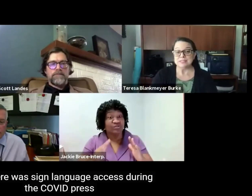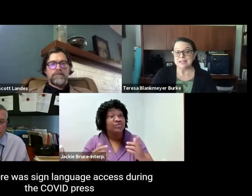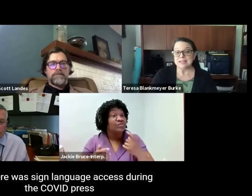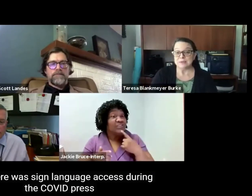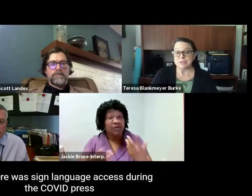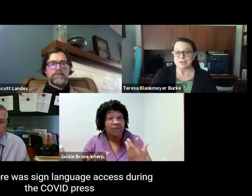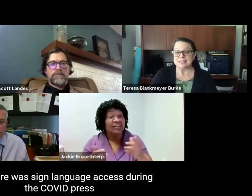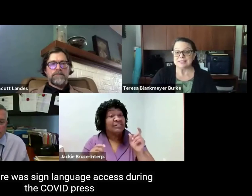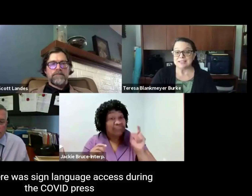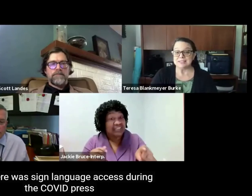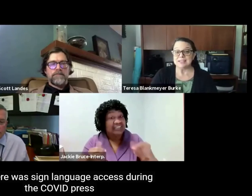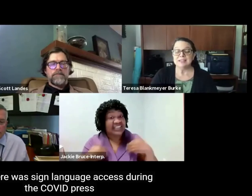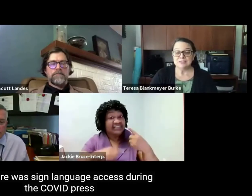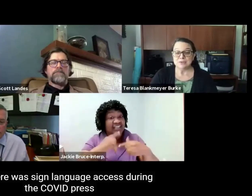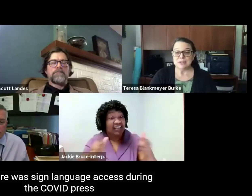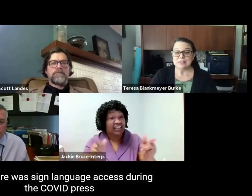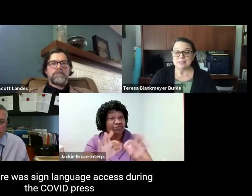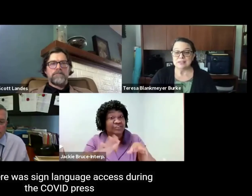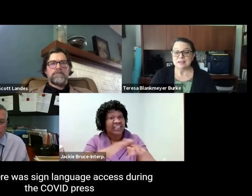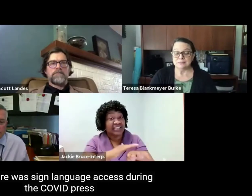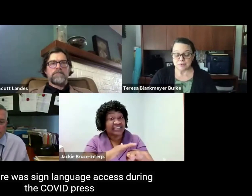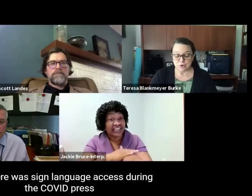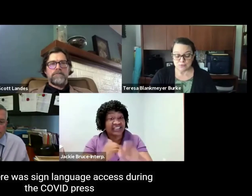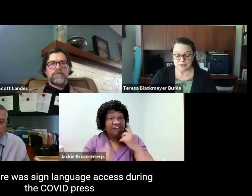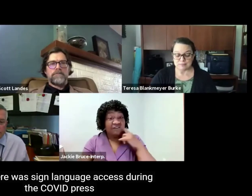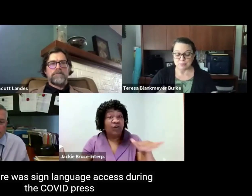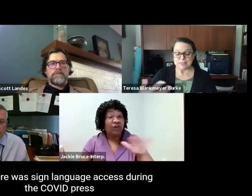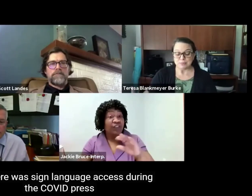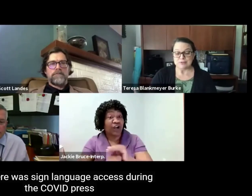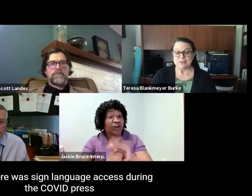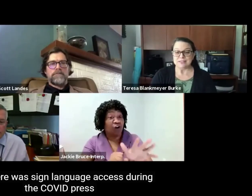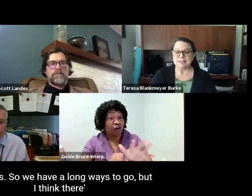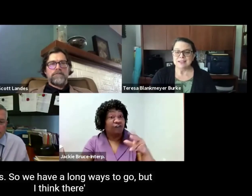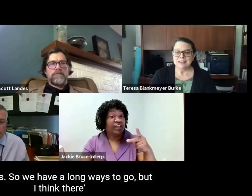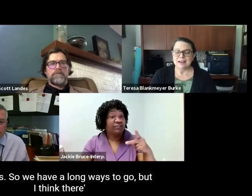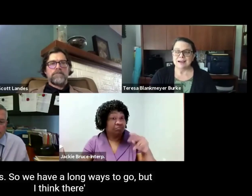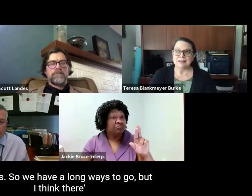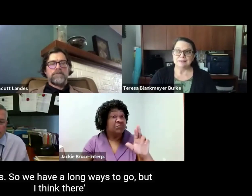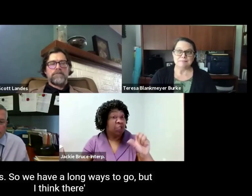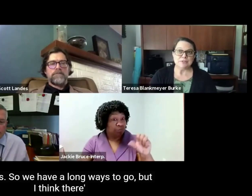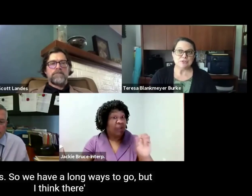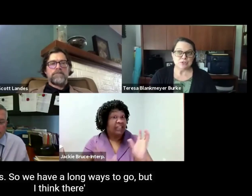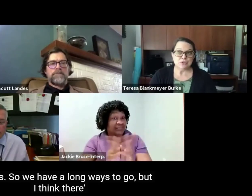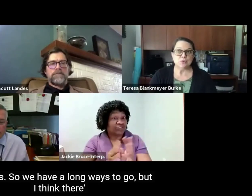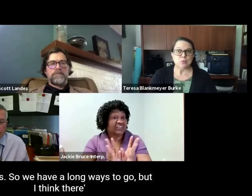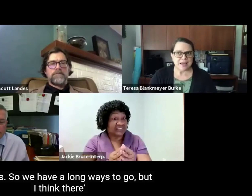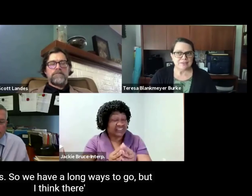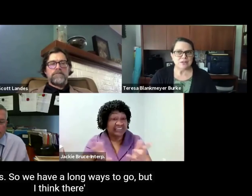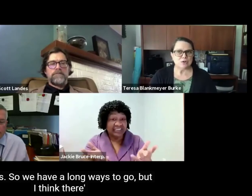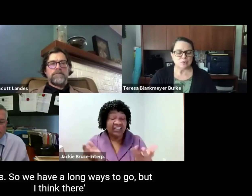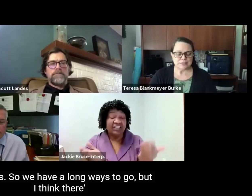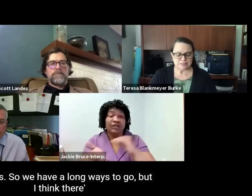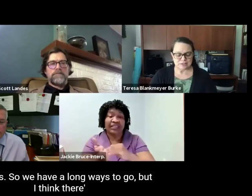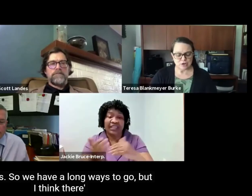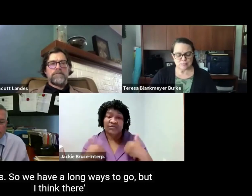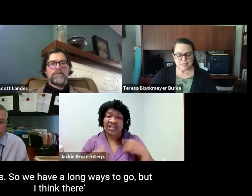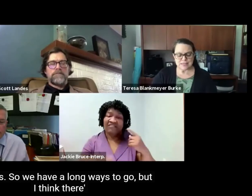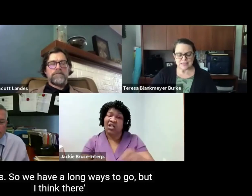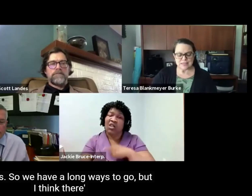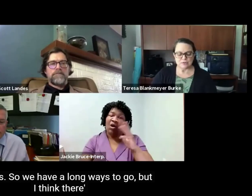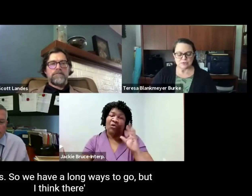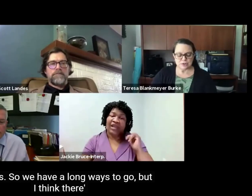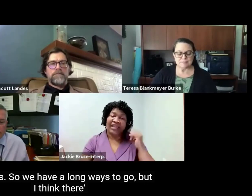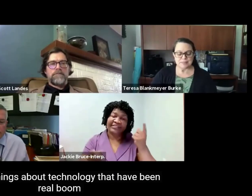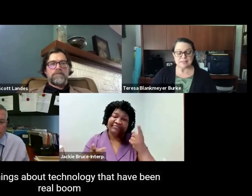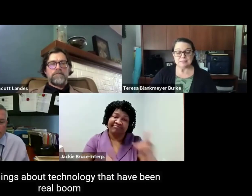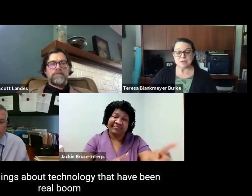that there was sign language access during the COVID press briefings. So we have a long ways to go, but I